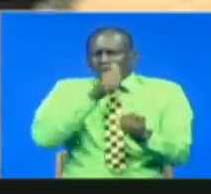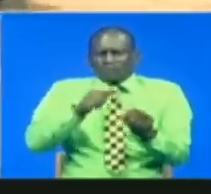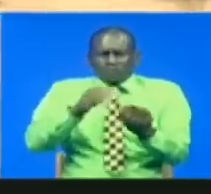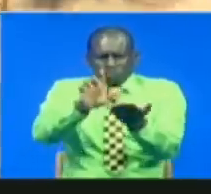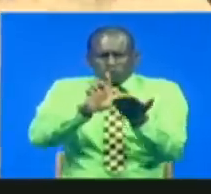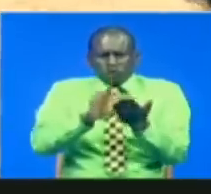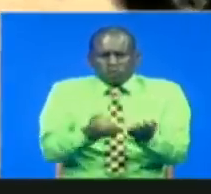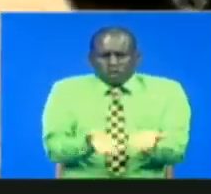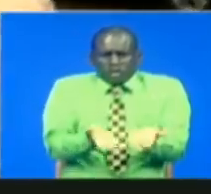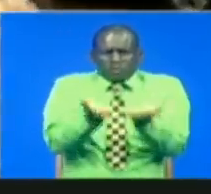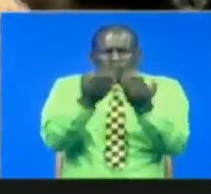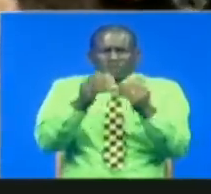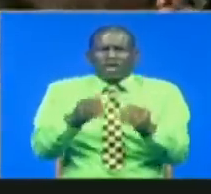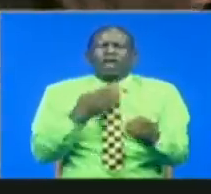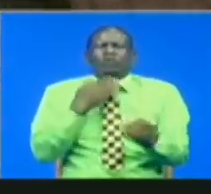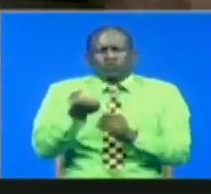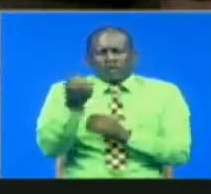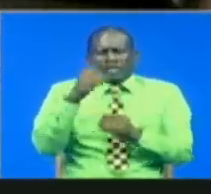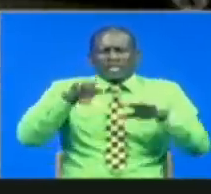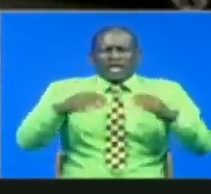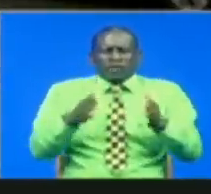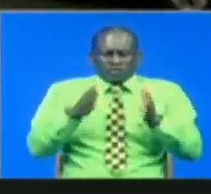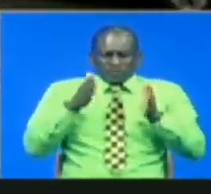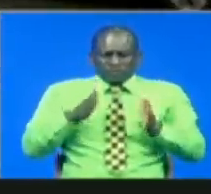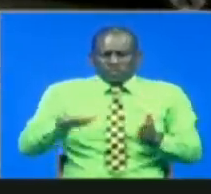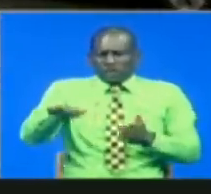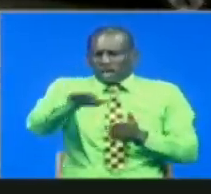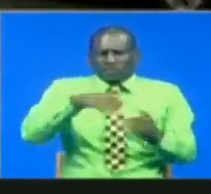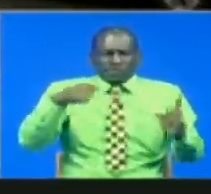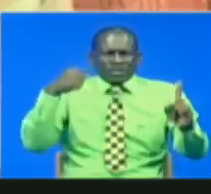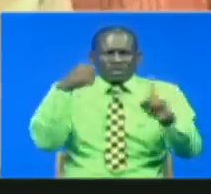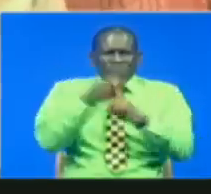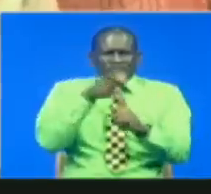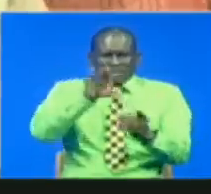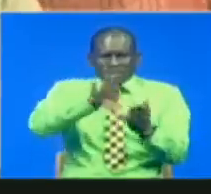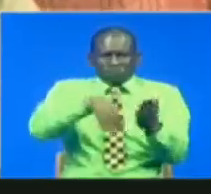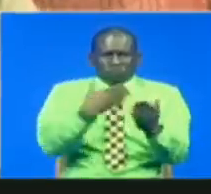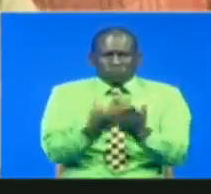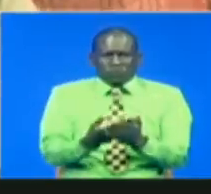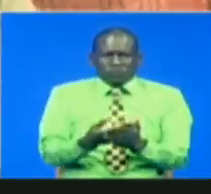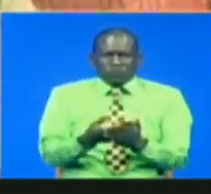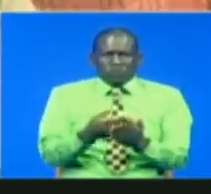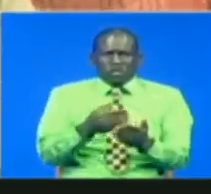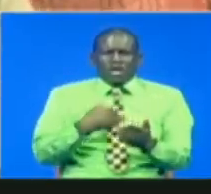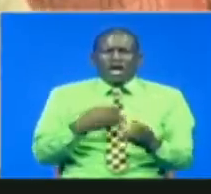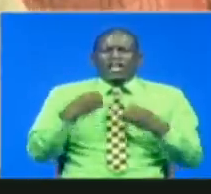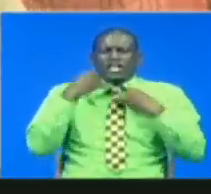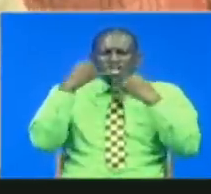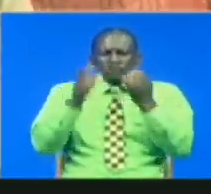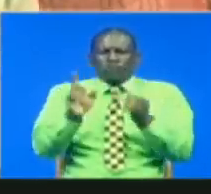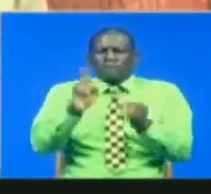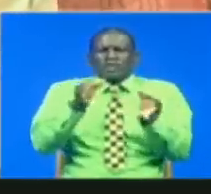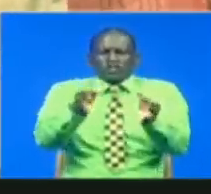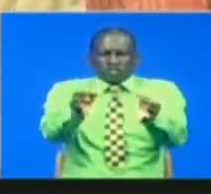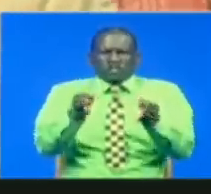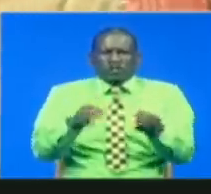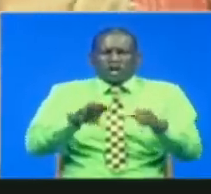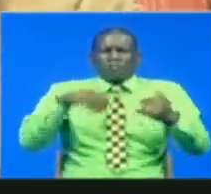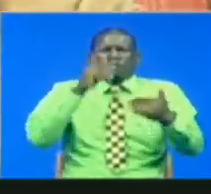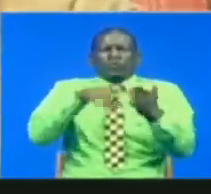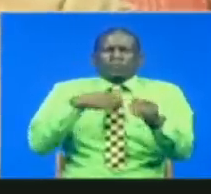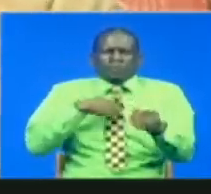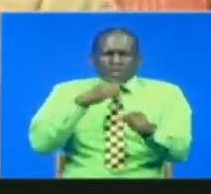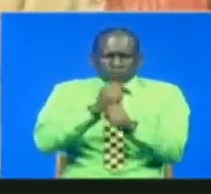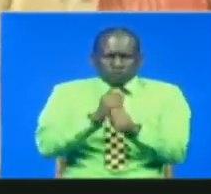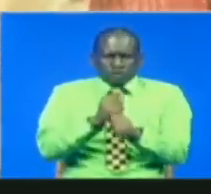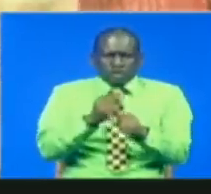to understand how the fiscal environment would impact this proposal. I informed Henry Rostich about what I'm doing, and he